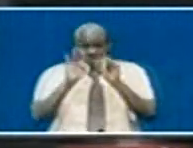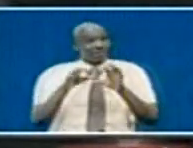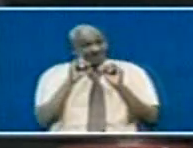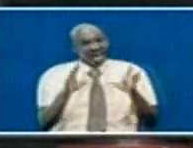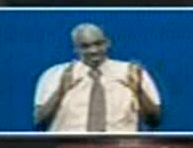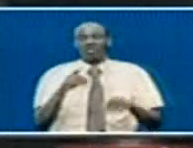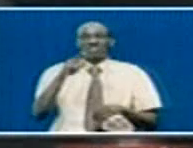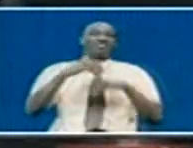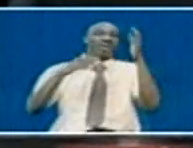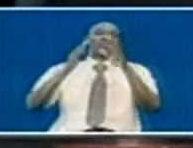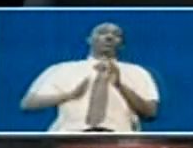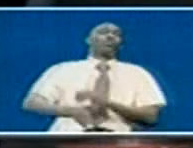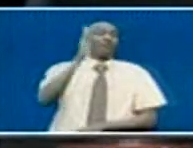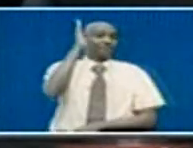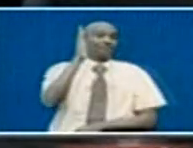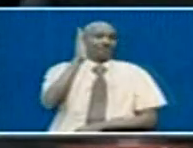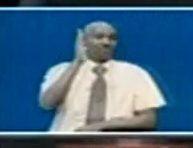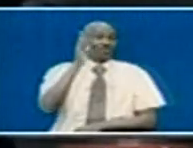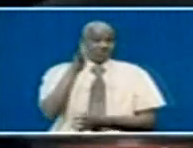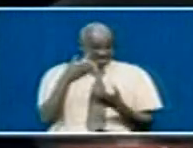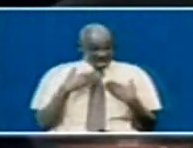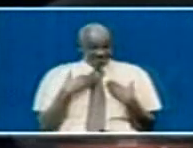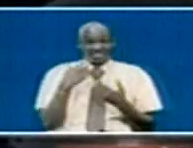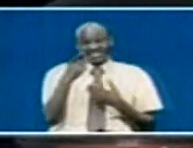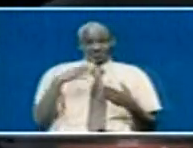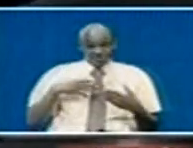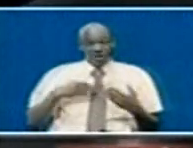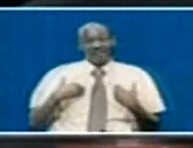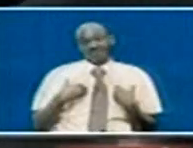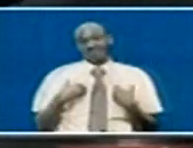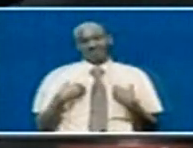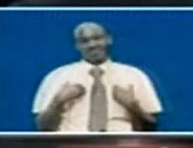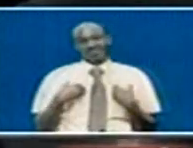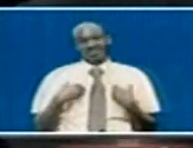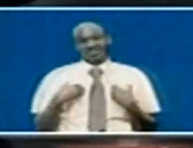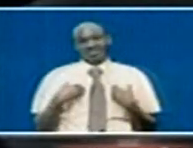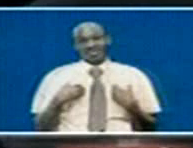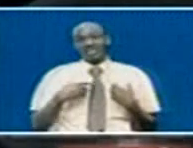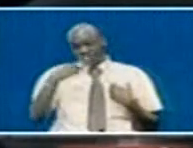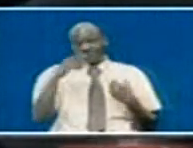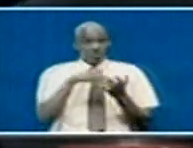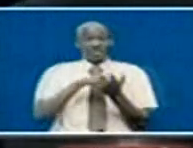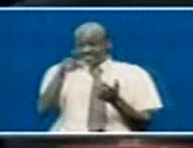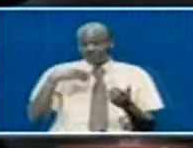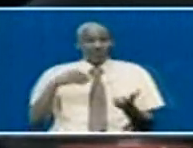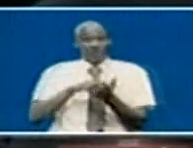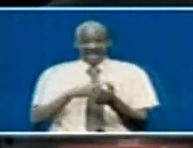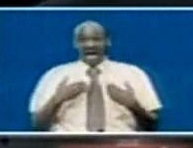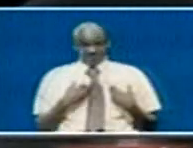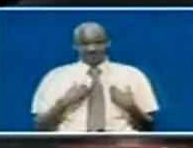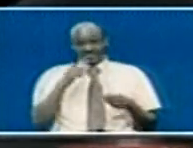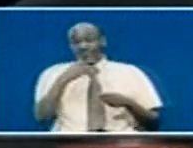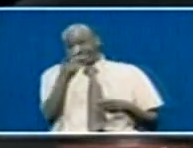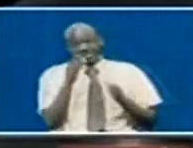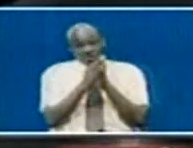So we have weaknesses. These people are vulnerable. By becoming vulnerable, they are